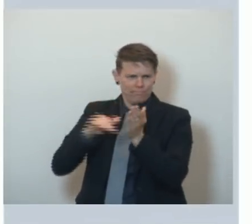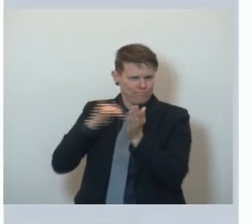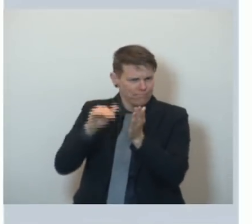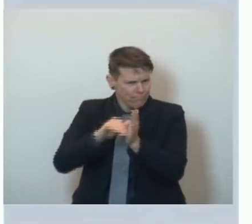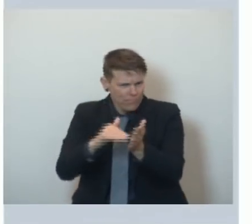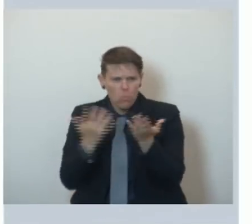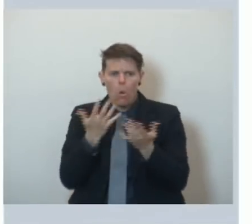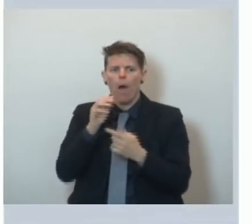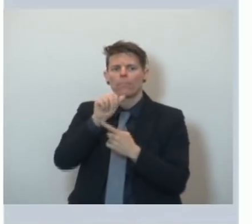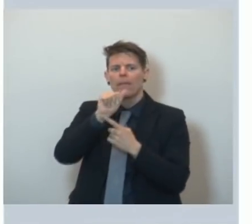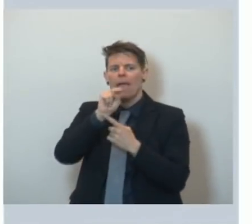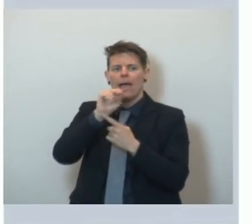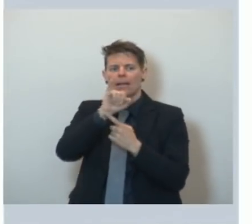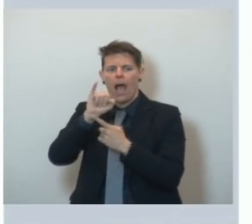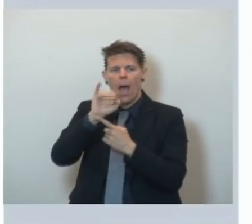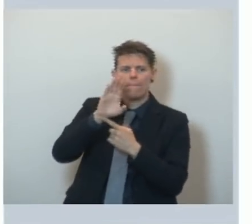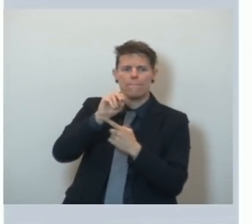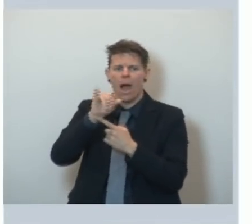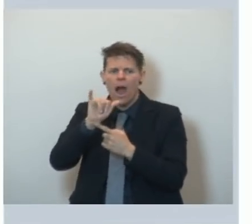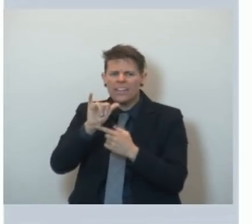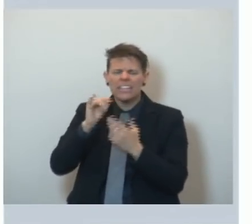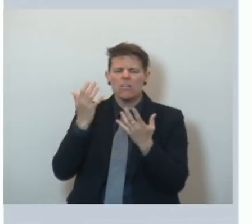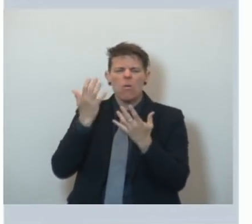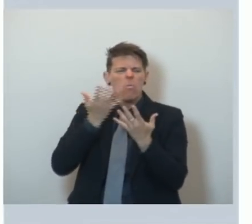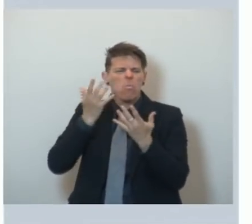all over the news.